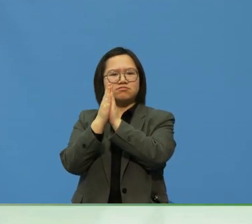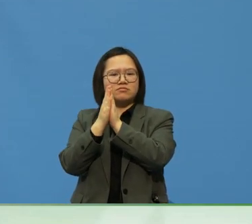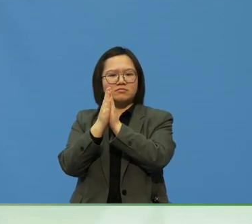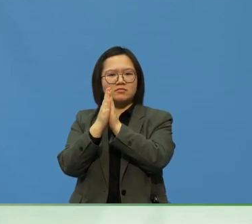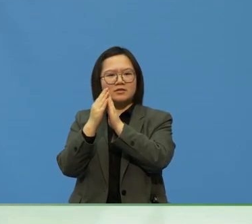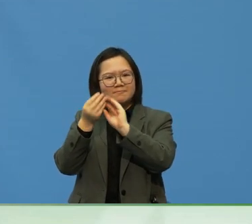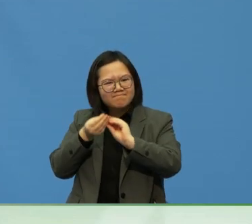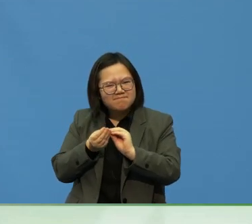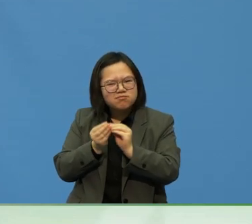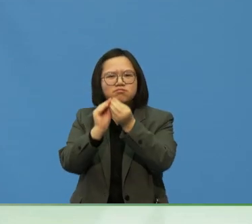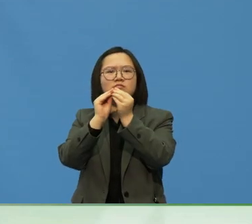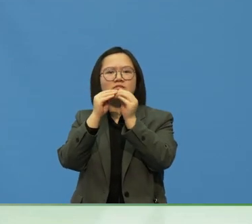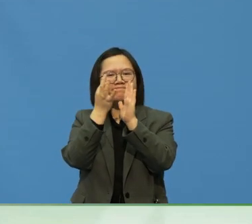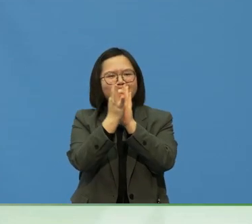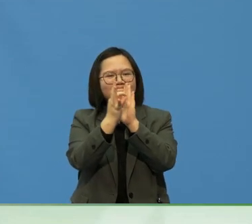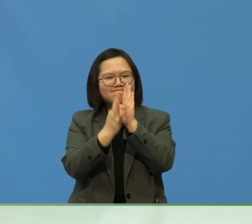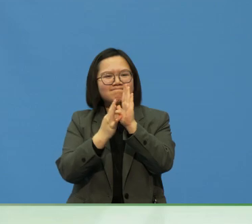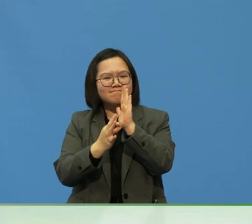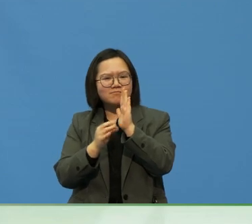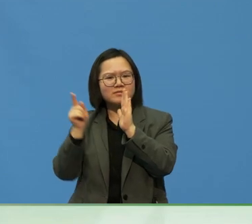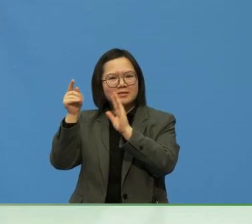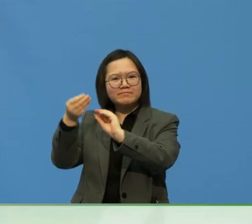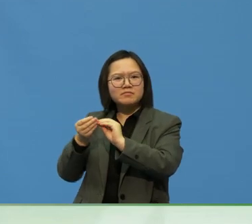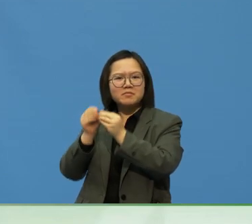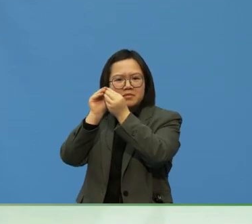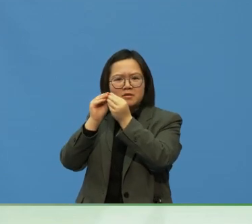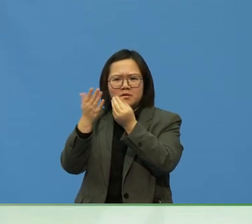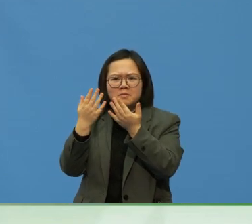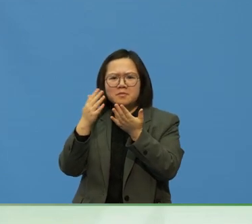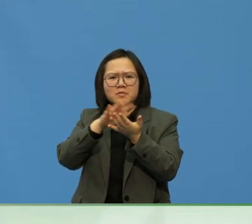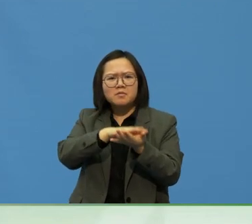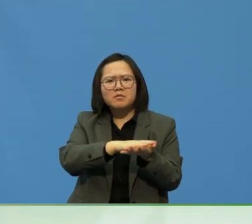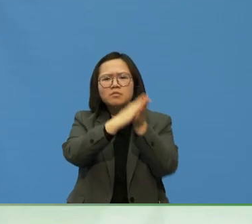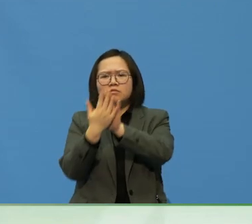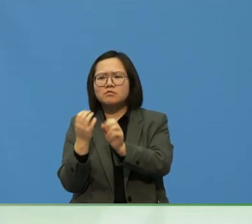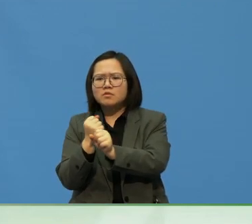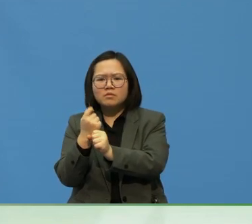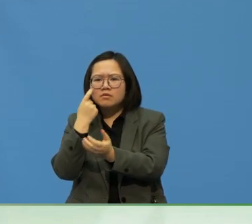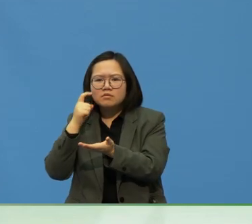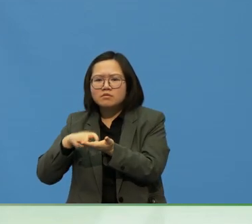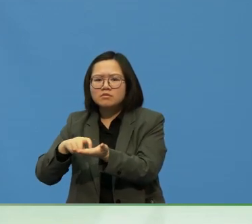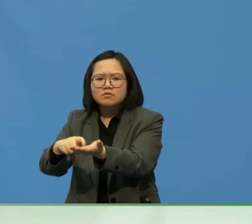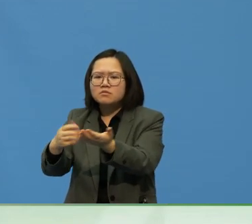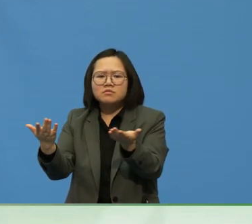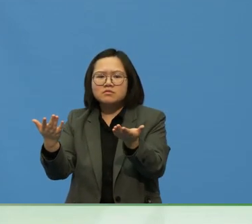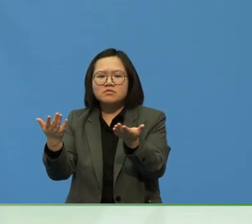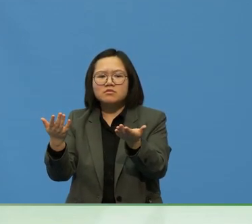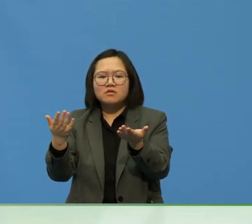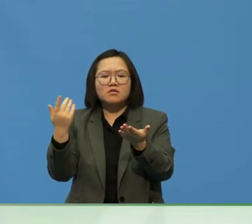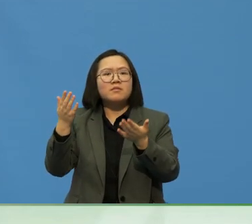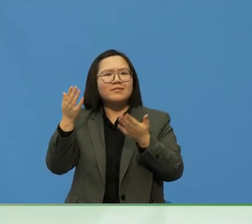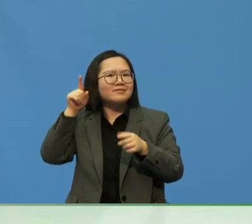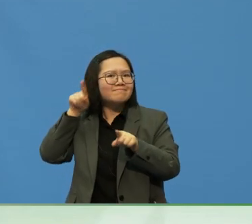that clever business leaders now want to operate. Because, of course, the compliance culture says, I'm only going to treat you properly if I have